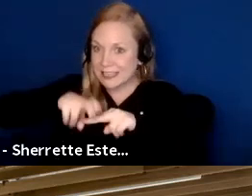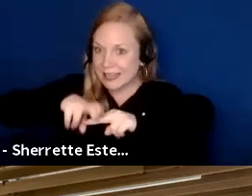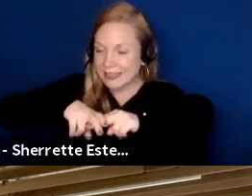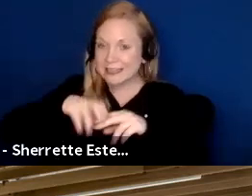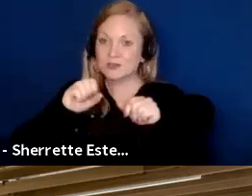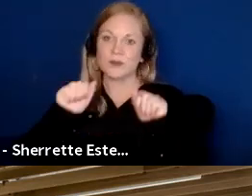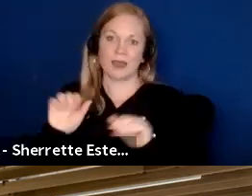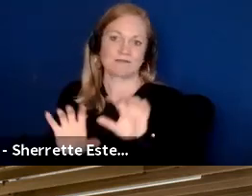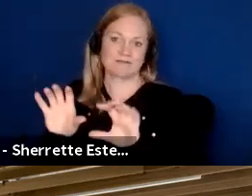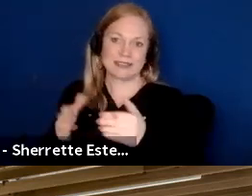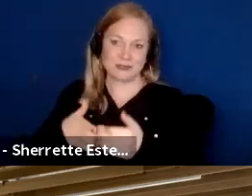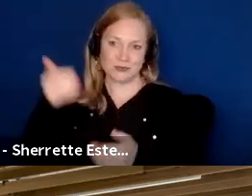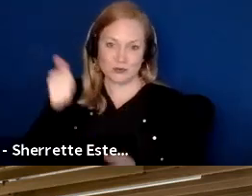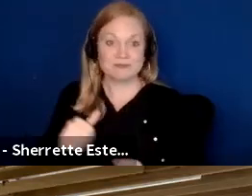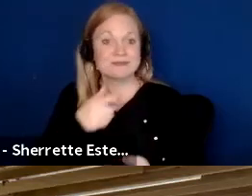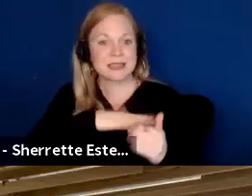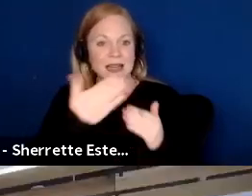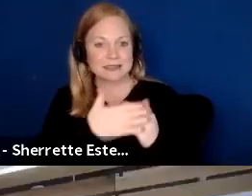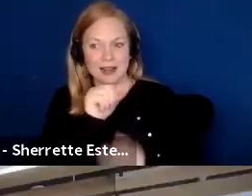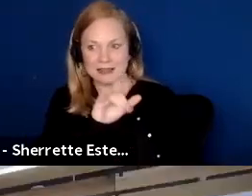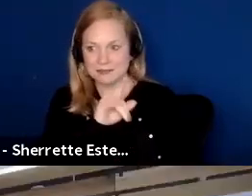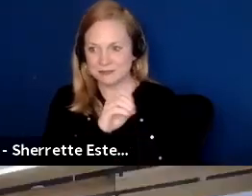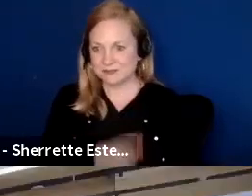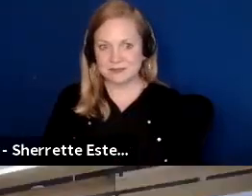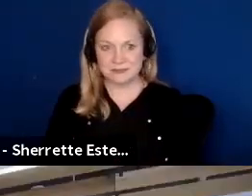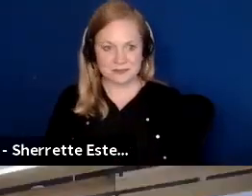conversation. Next slide.